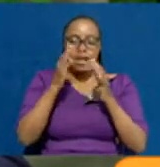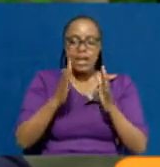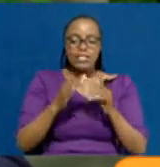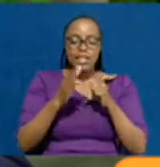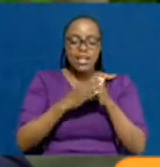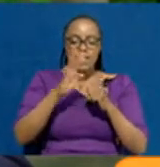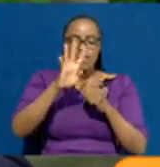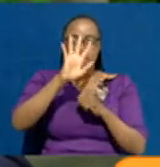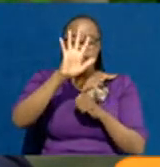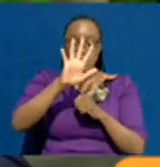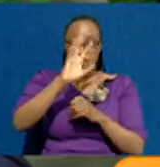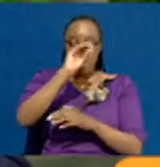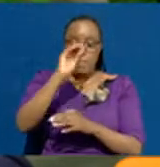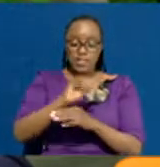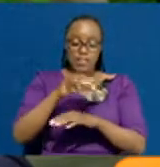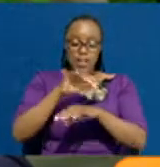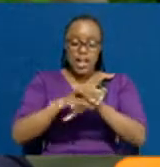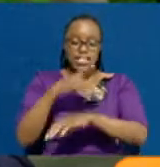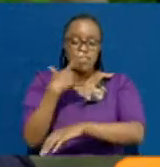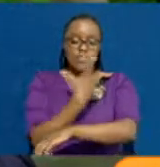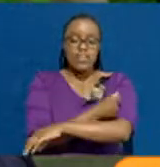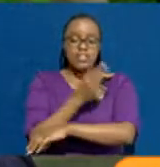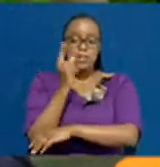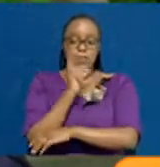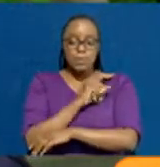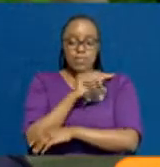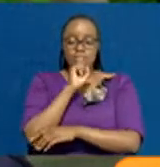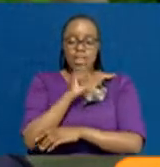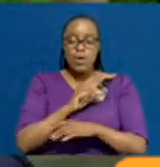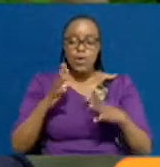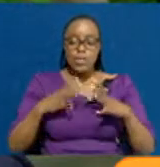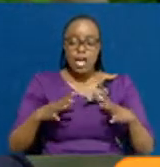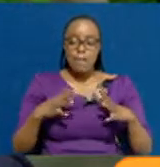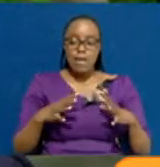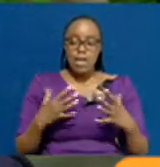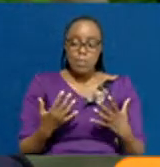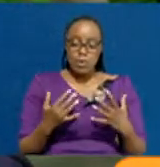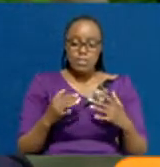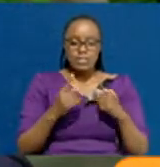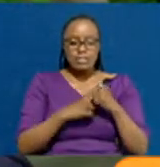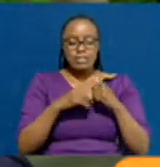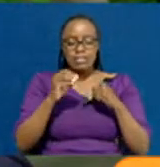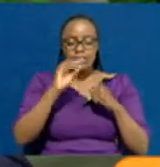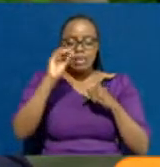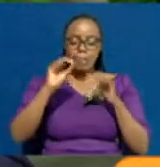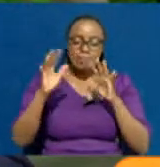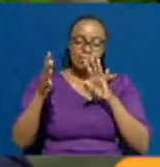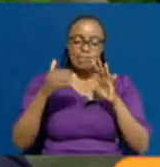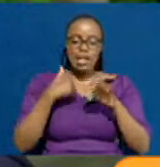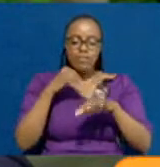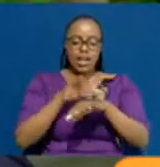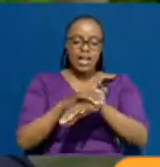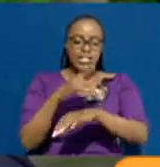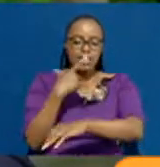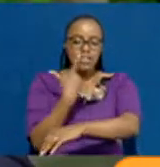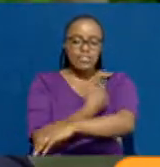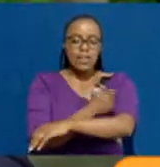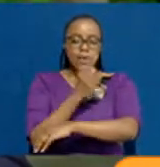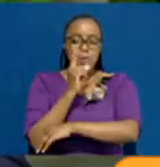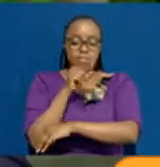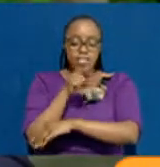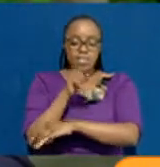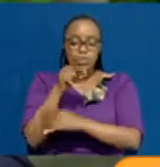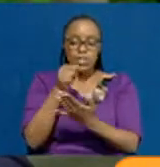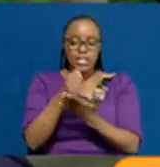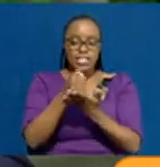95% have had their vaccines. The elderly, above 60% have had their vaccines. This is what has